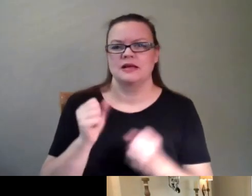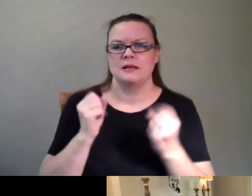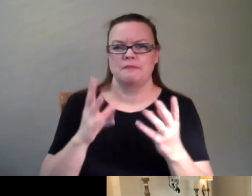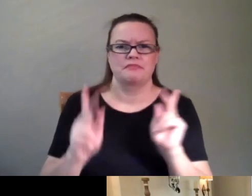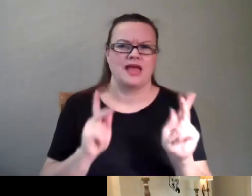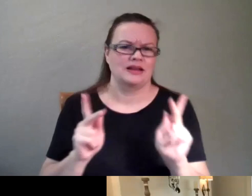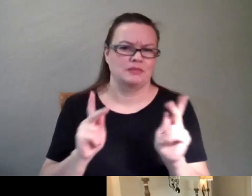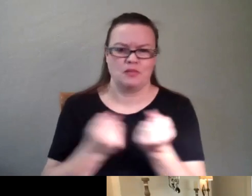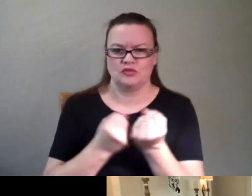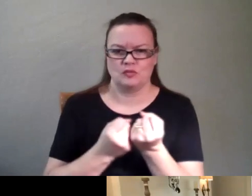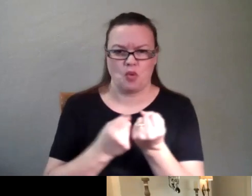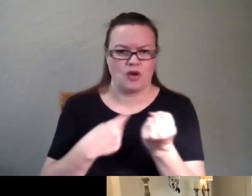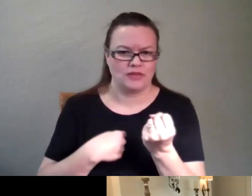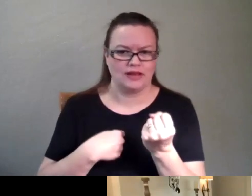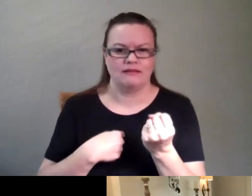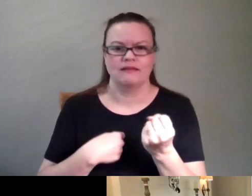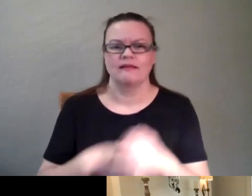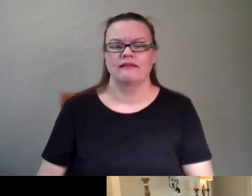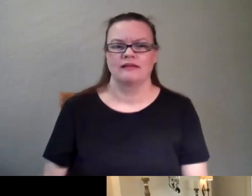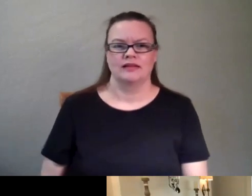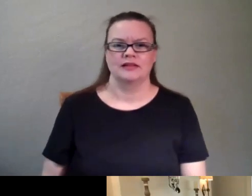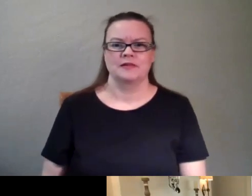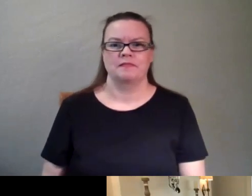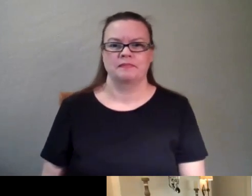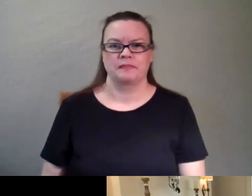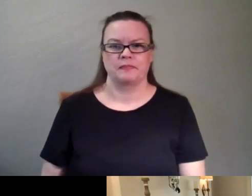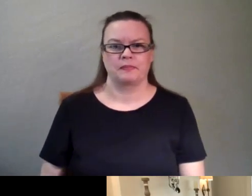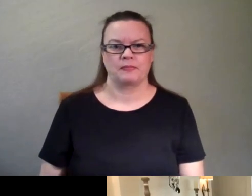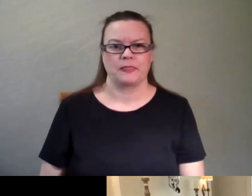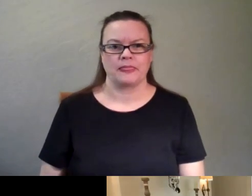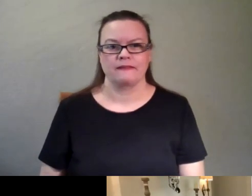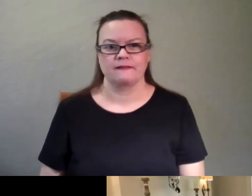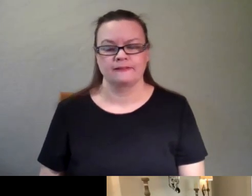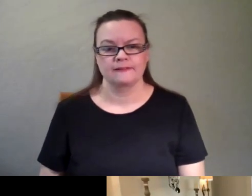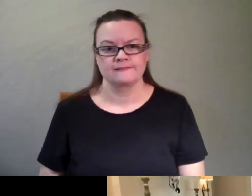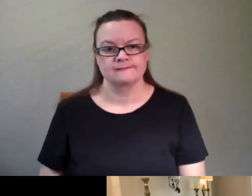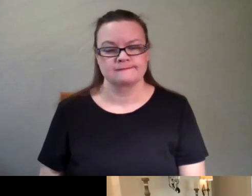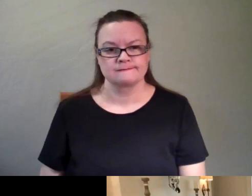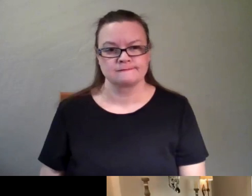and others who are on the call that were really supported throughout my career.